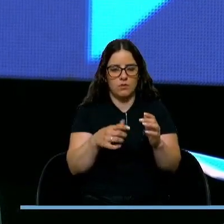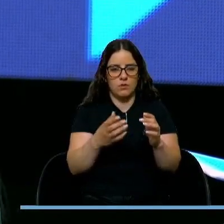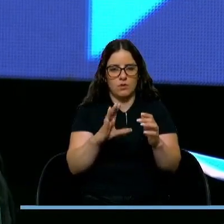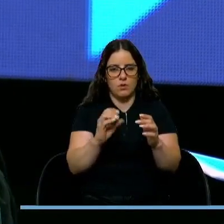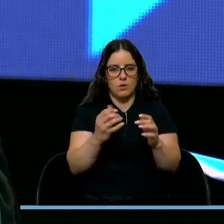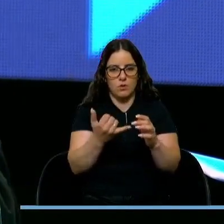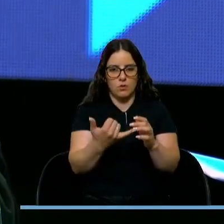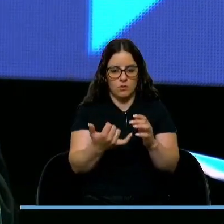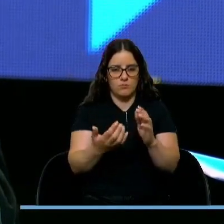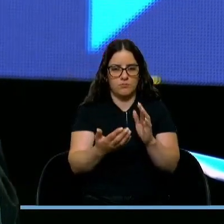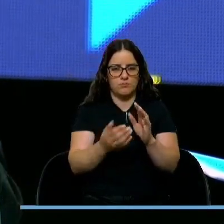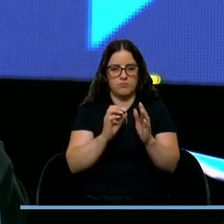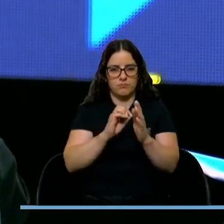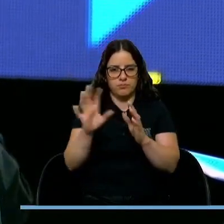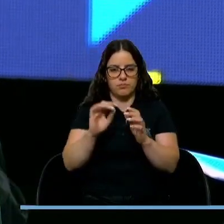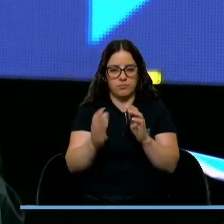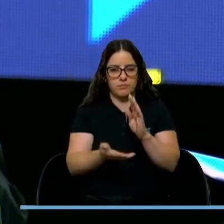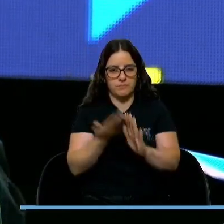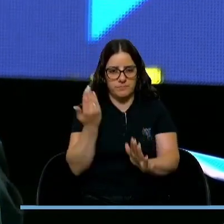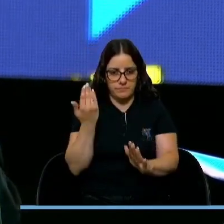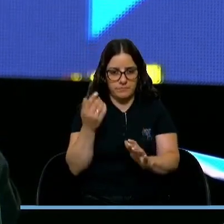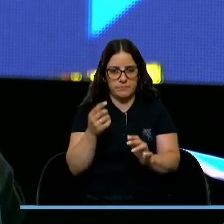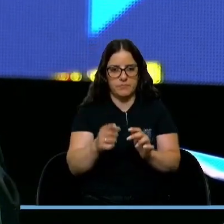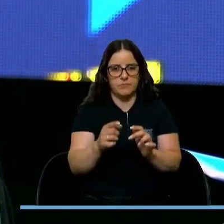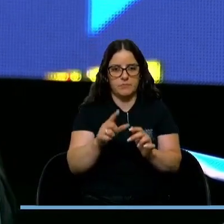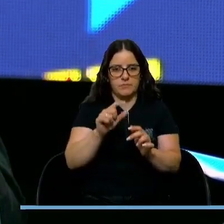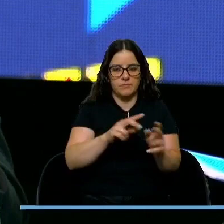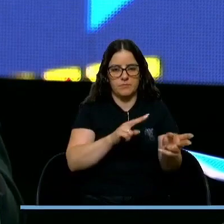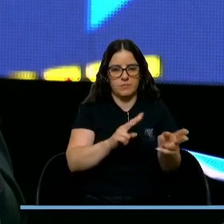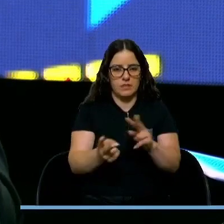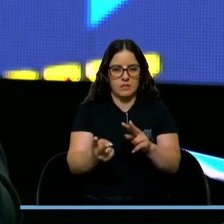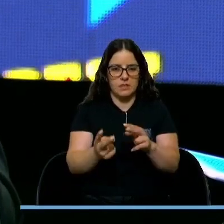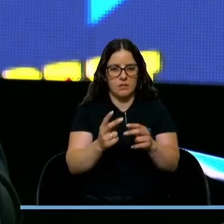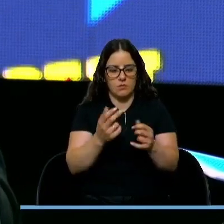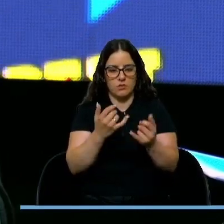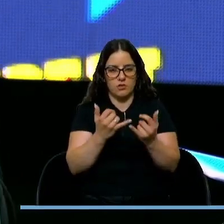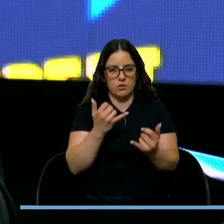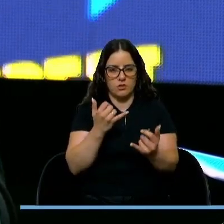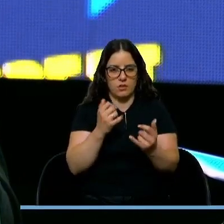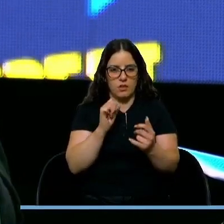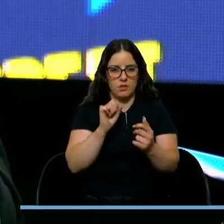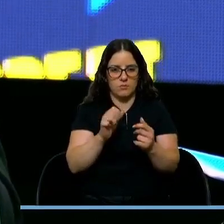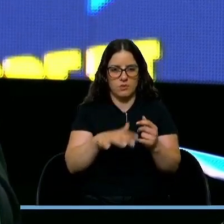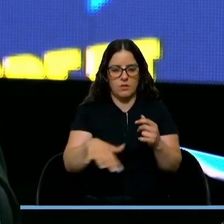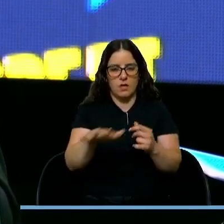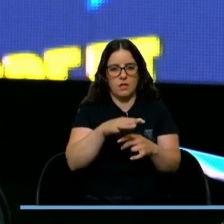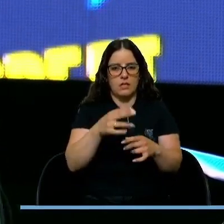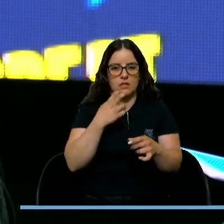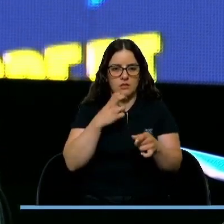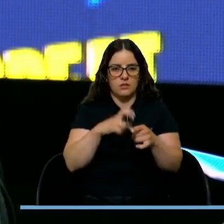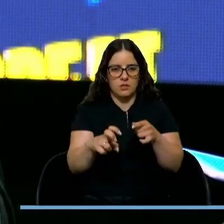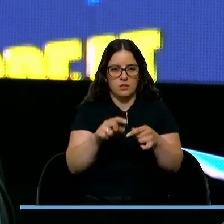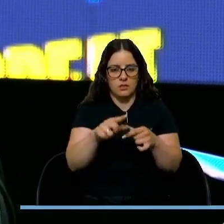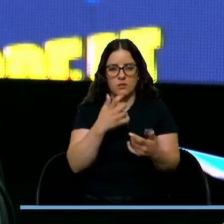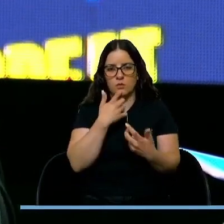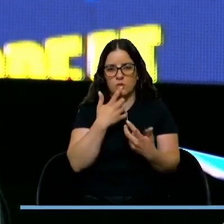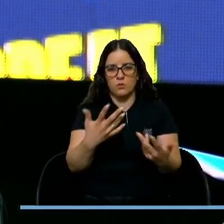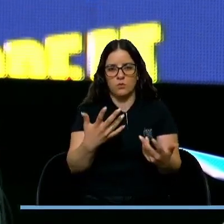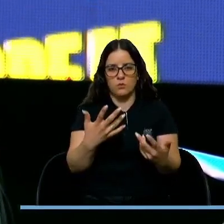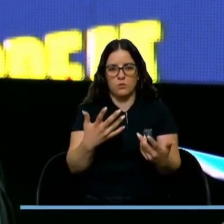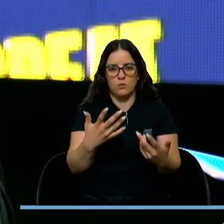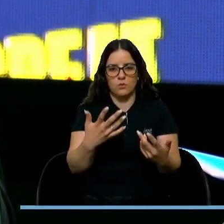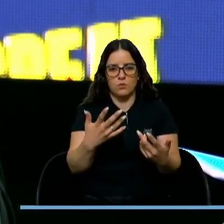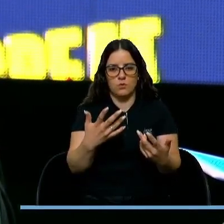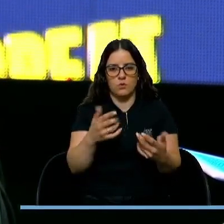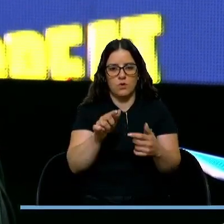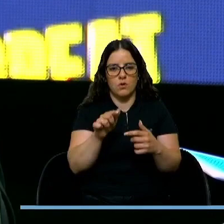to decarbonize the industries and also in the energy sector. All